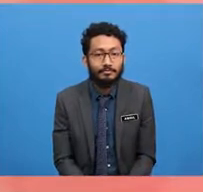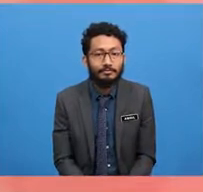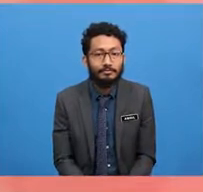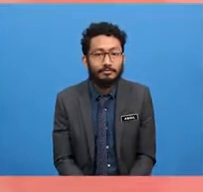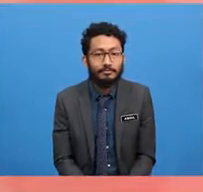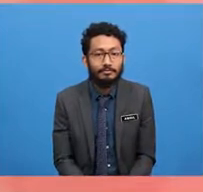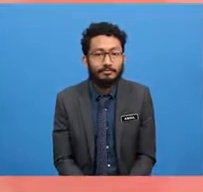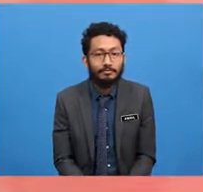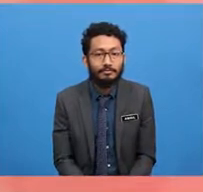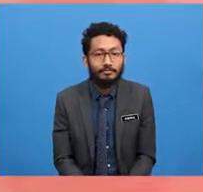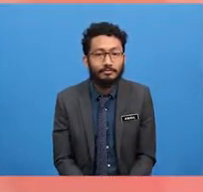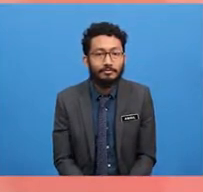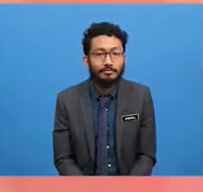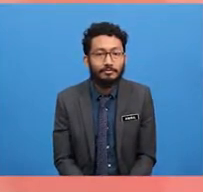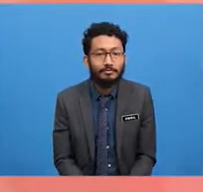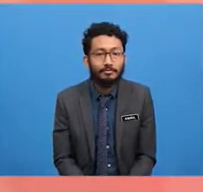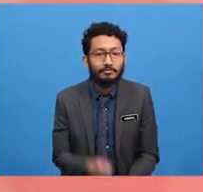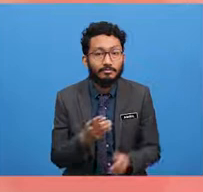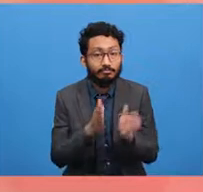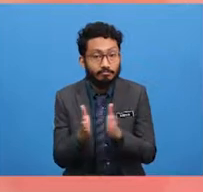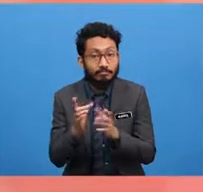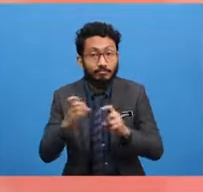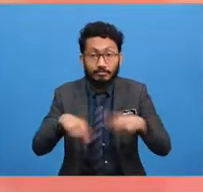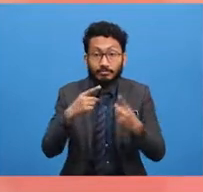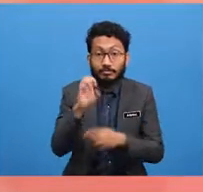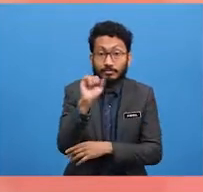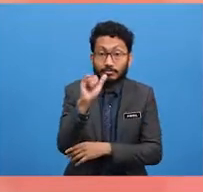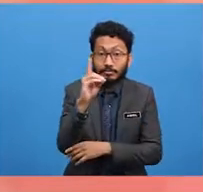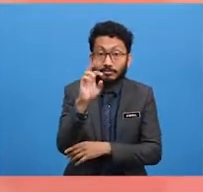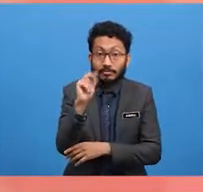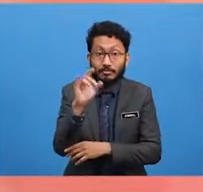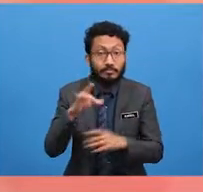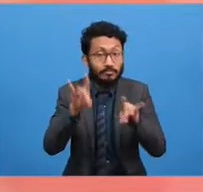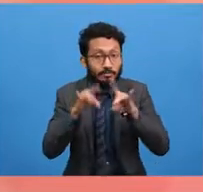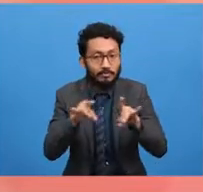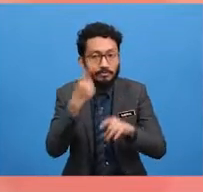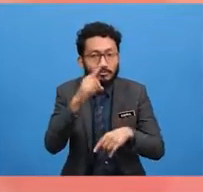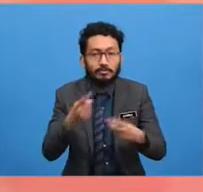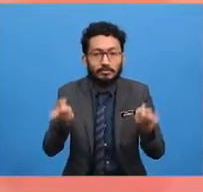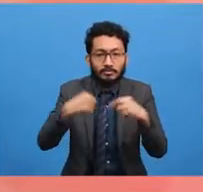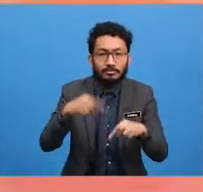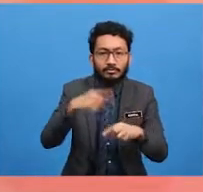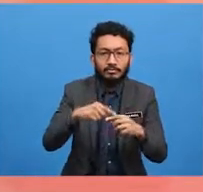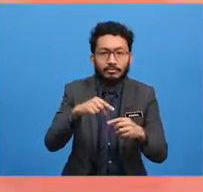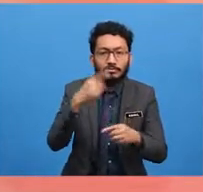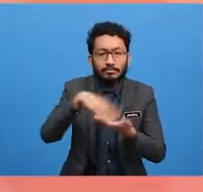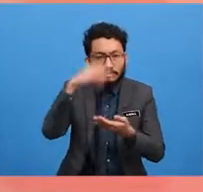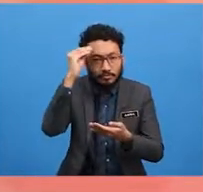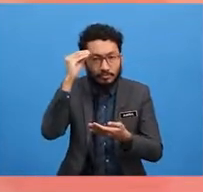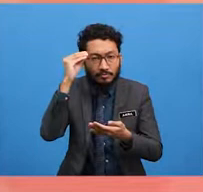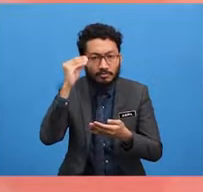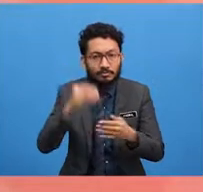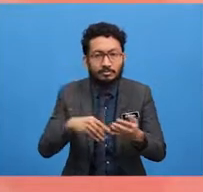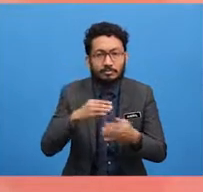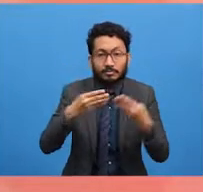language course. Your friend from Australia has written to you. read your friend's email and the notes